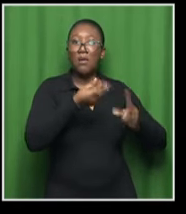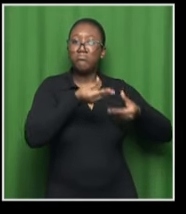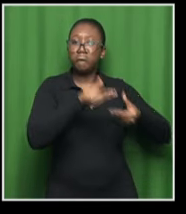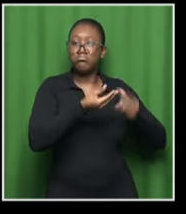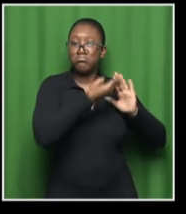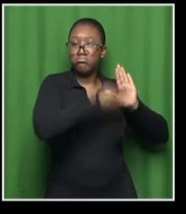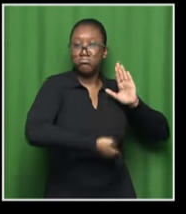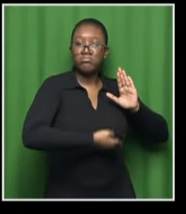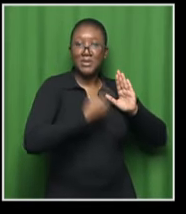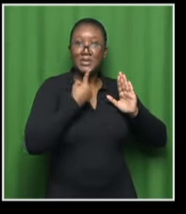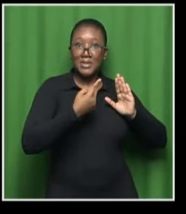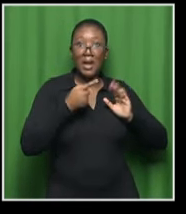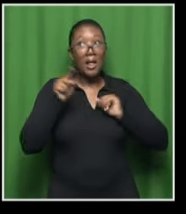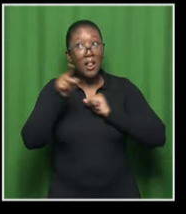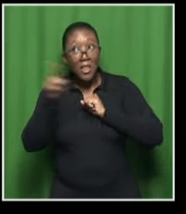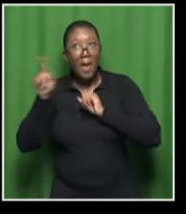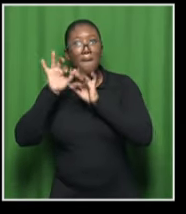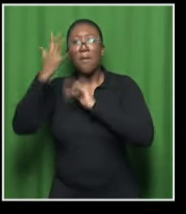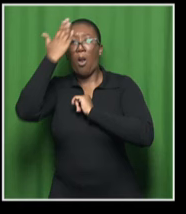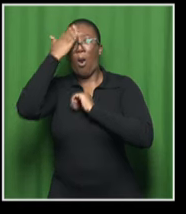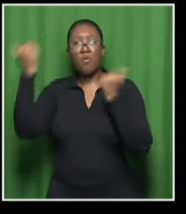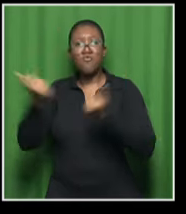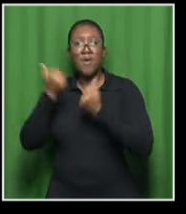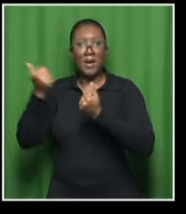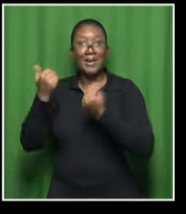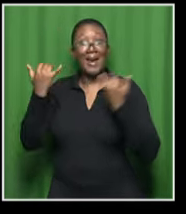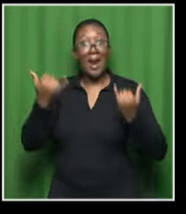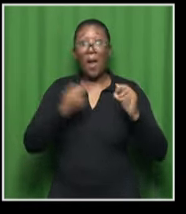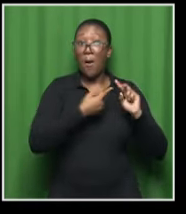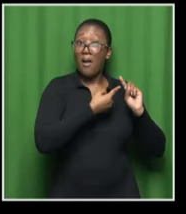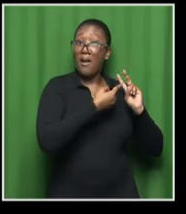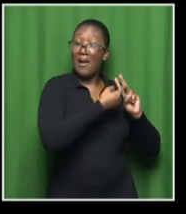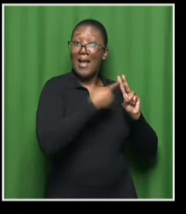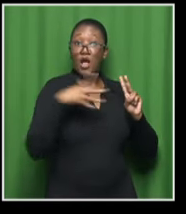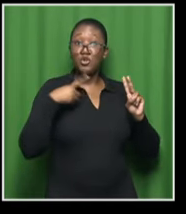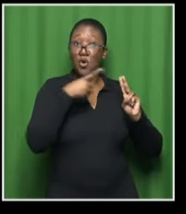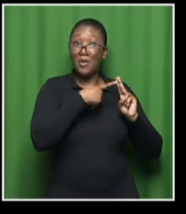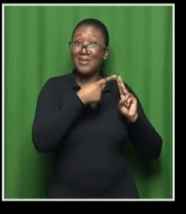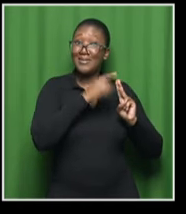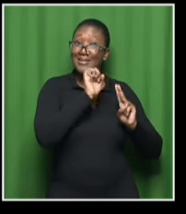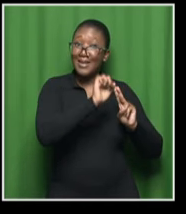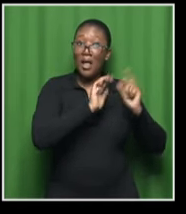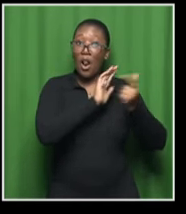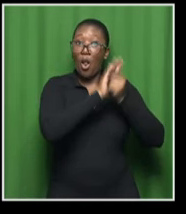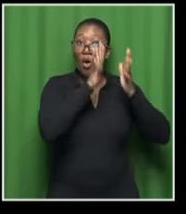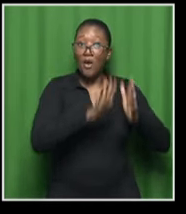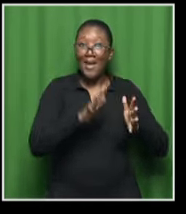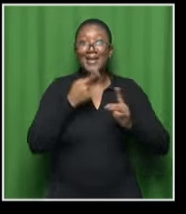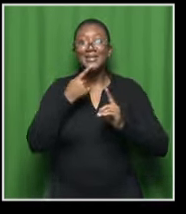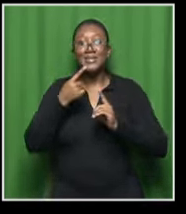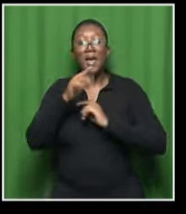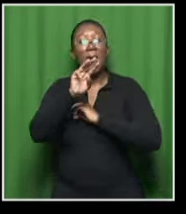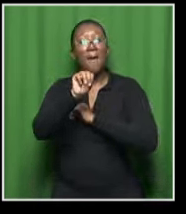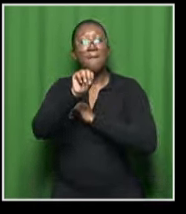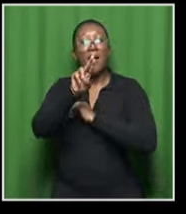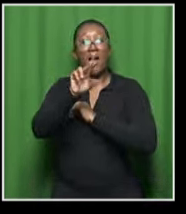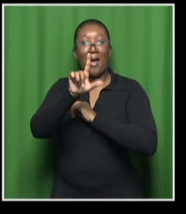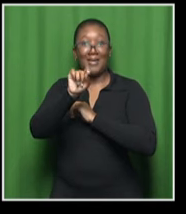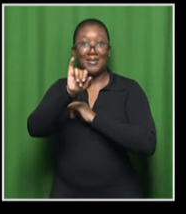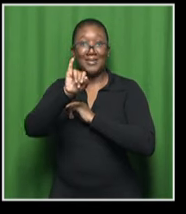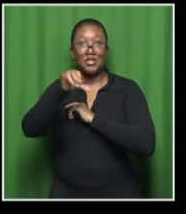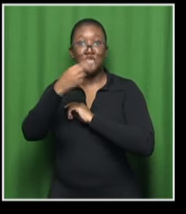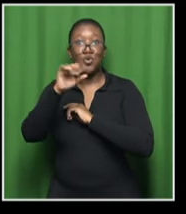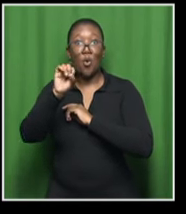was already in the public domain, while Magudumana's attorney argued that MultiChoice will profit from a documentary that